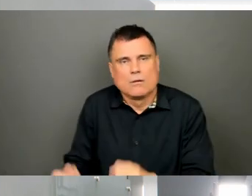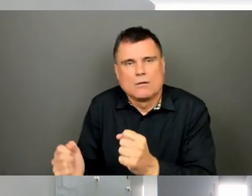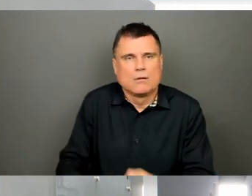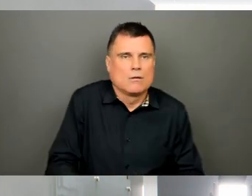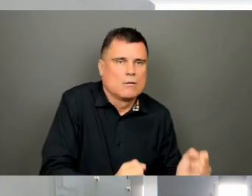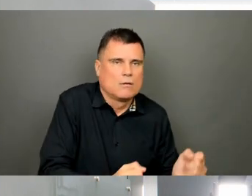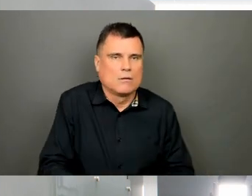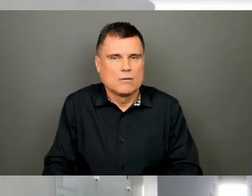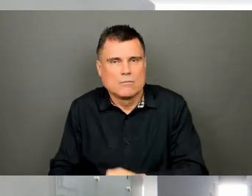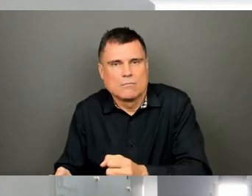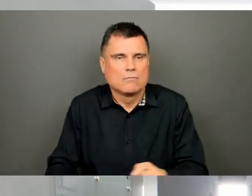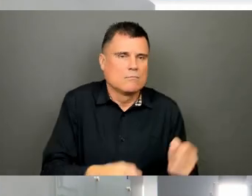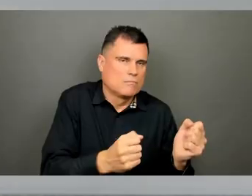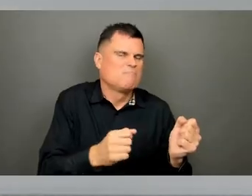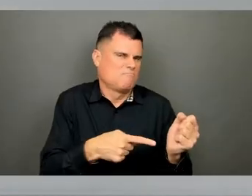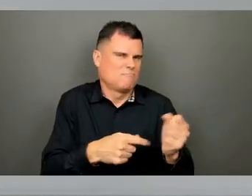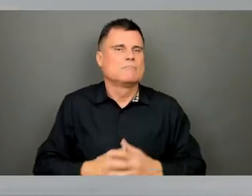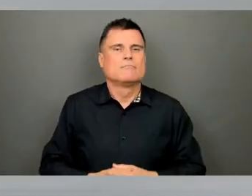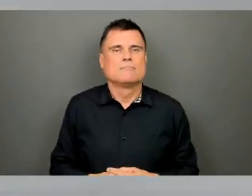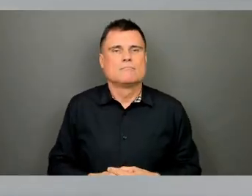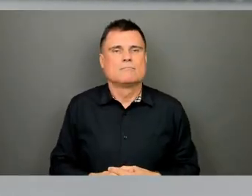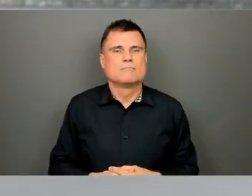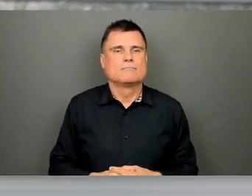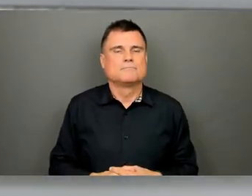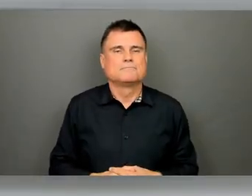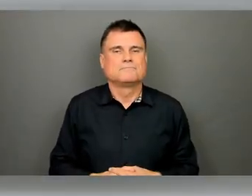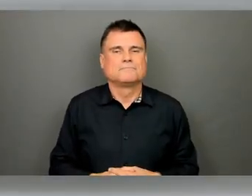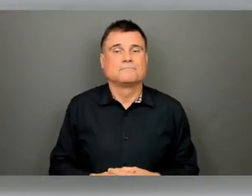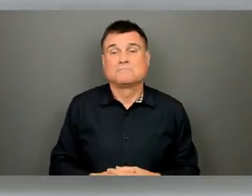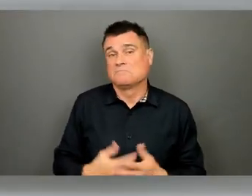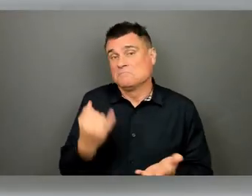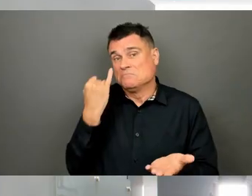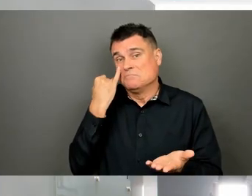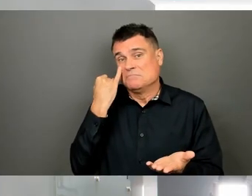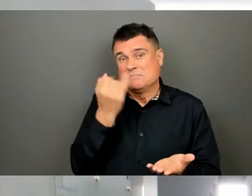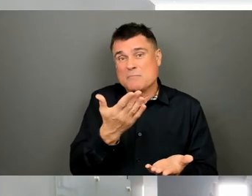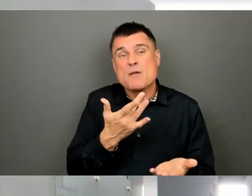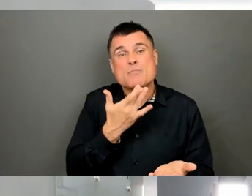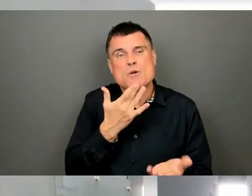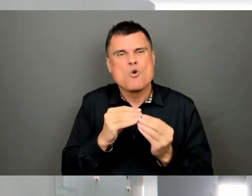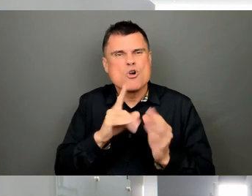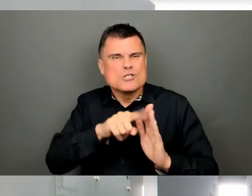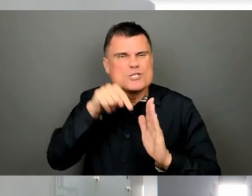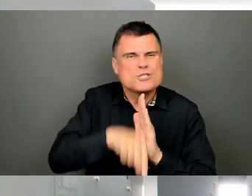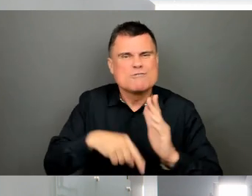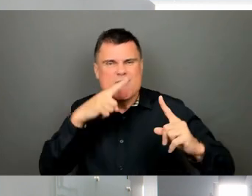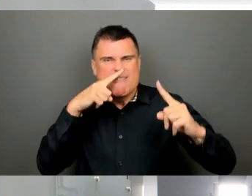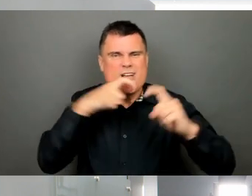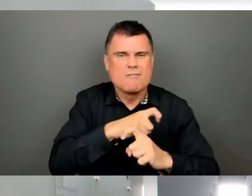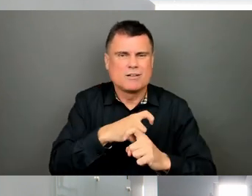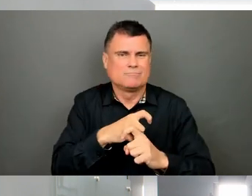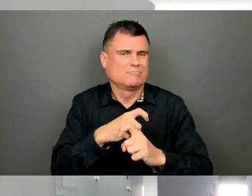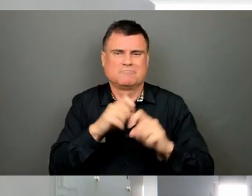1, 2, 3, and 4, 5, 6, 7, 8. Now, if you want to make things more complicated,